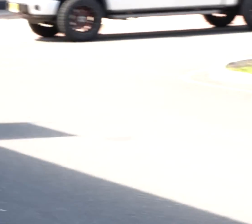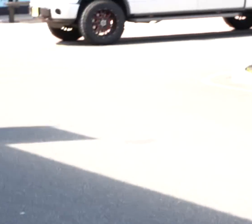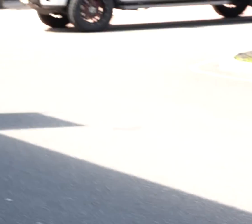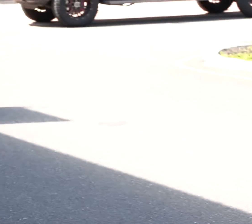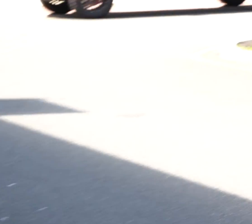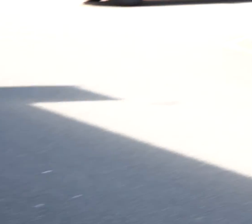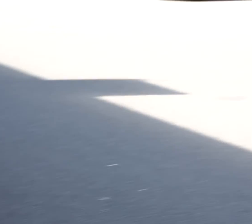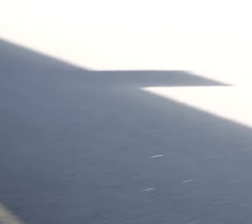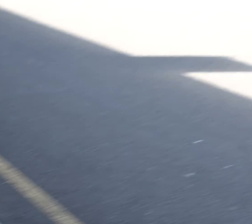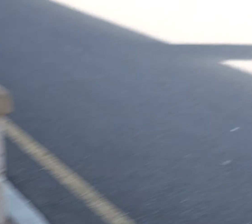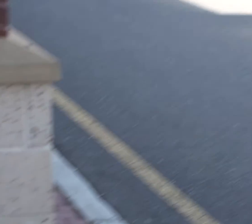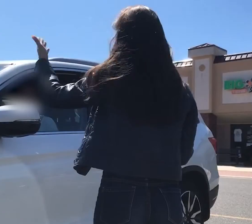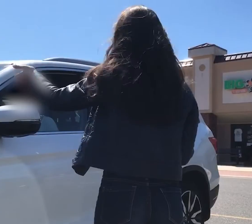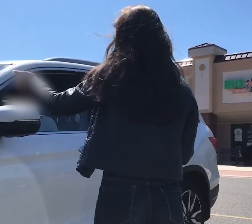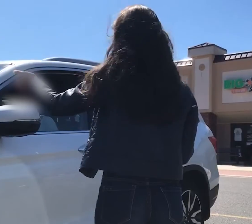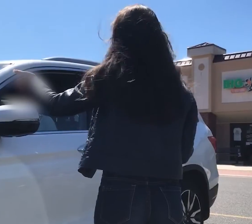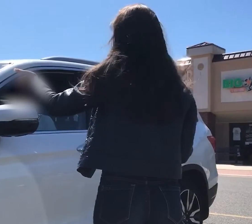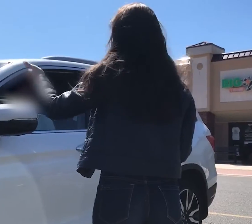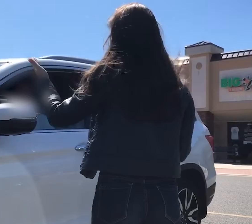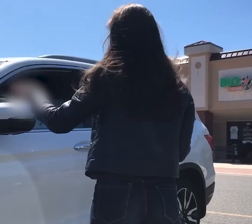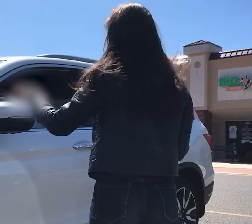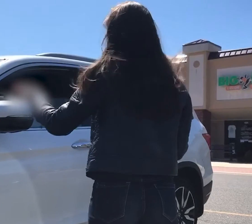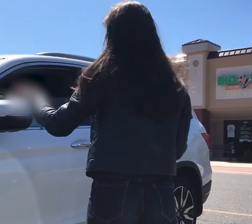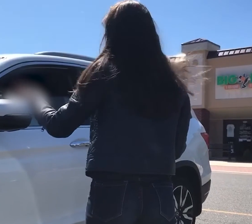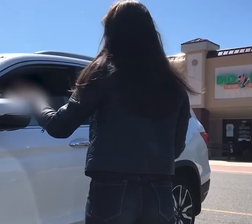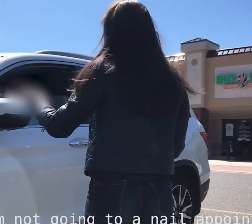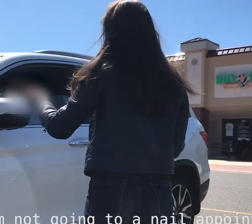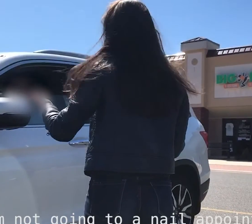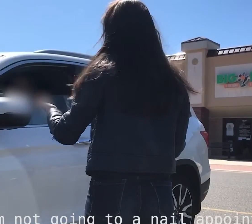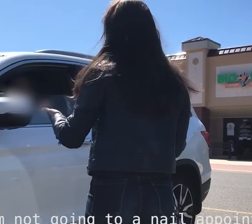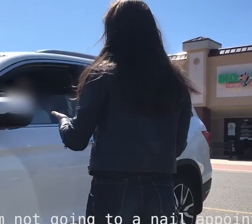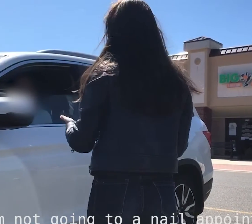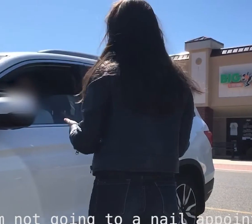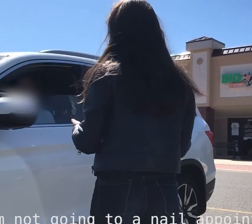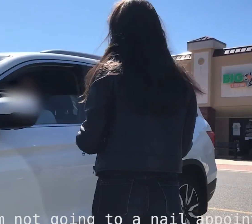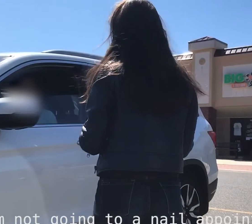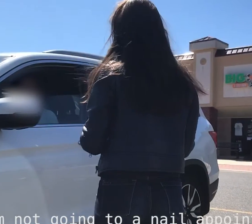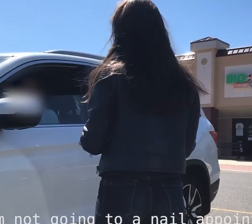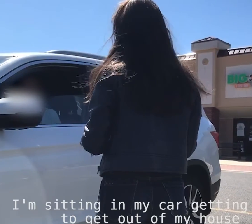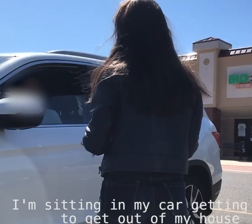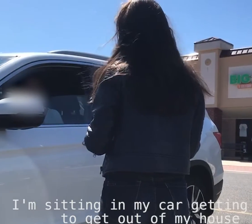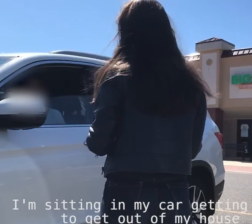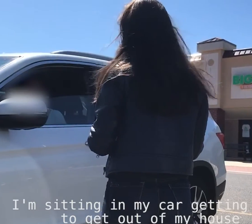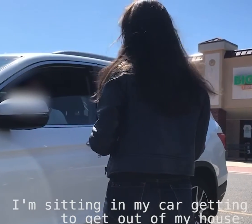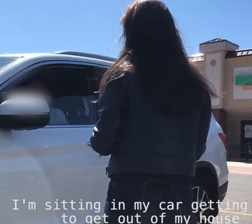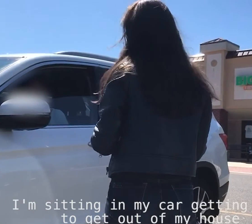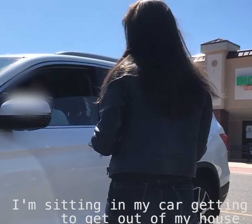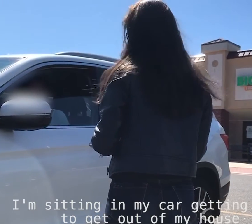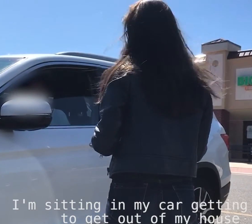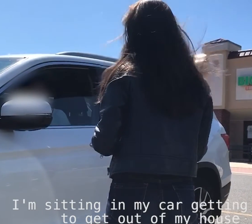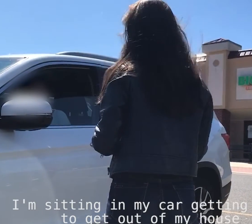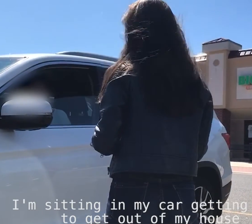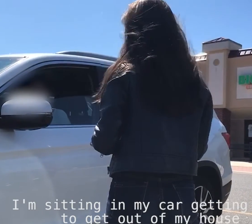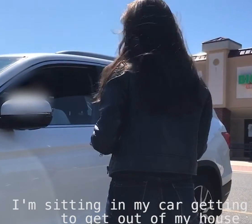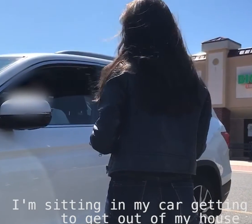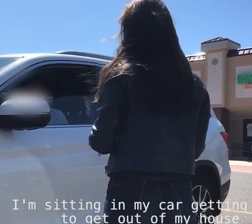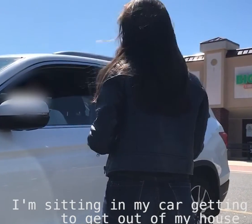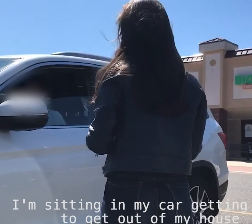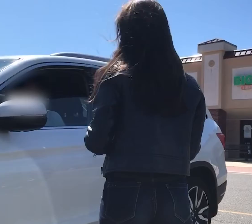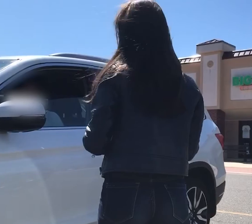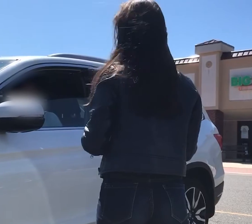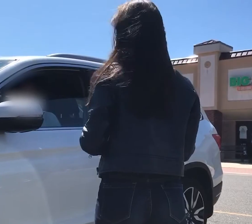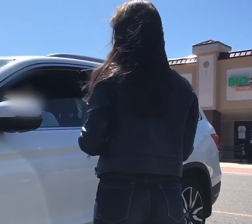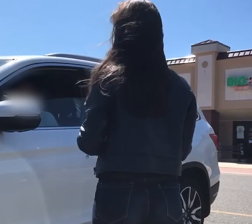ashamed, knowing we just saw her walking into the nail salon, replied, "I'm not going to a nail appointment. I'm sitting in my car getting the sun to get out of my